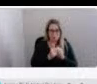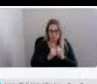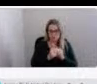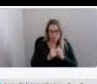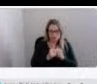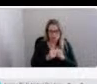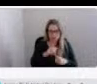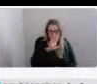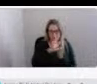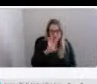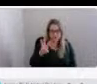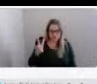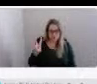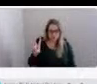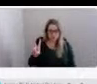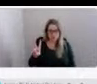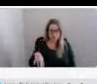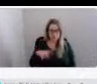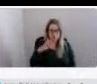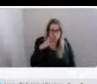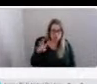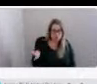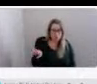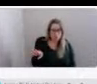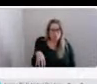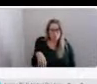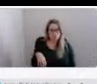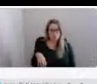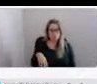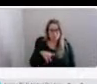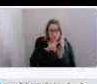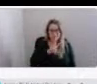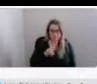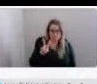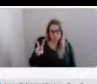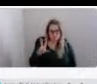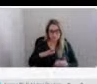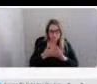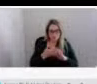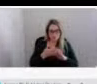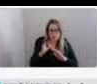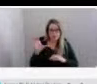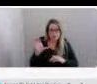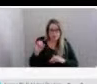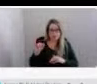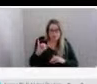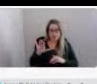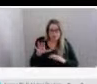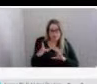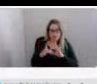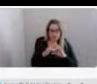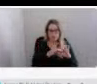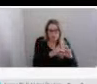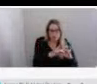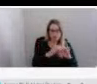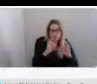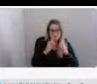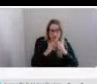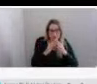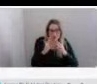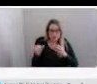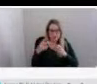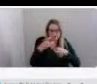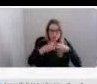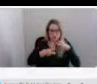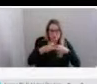6 and 7. ignoring the legitimacy of the verdi valley community of interest and its alignment with flagstaff is the problem